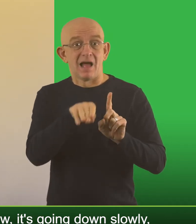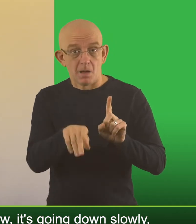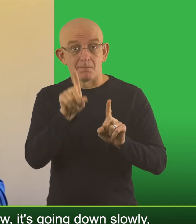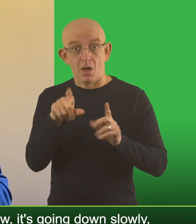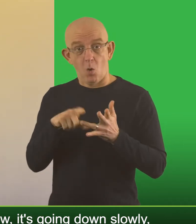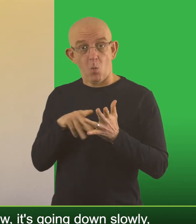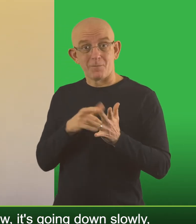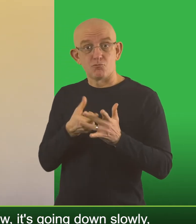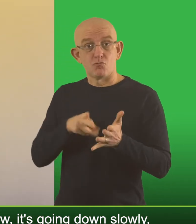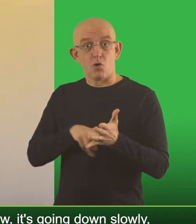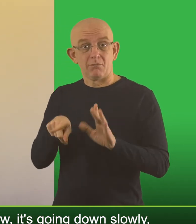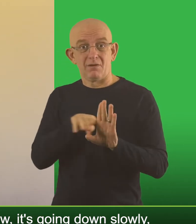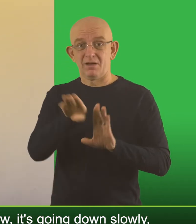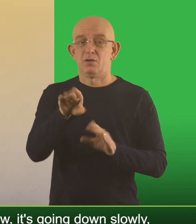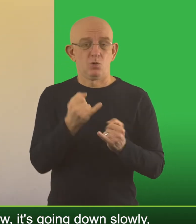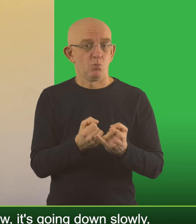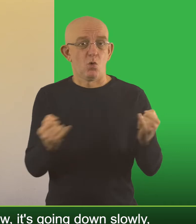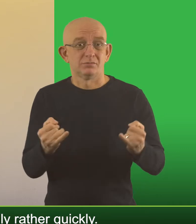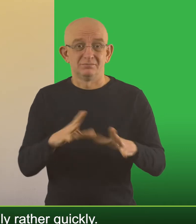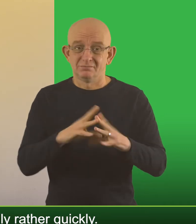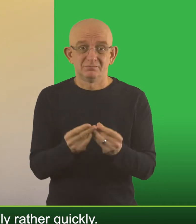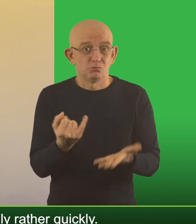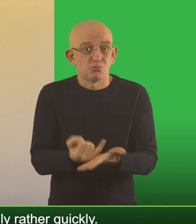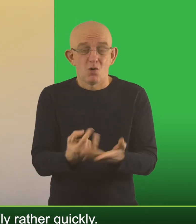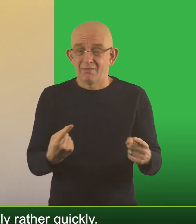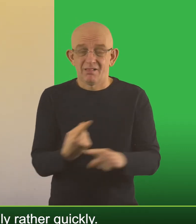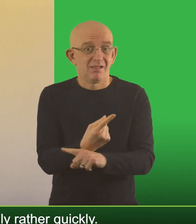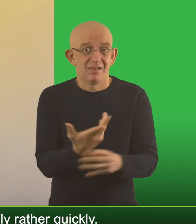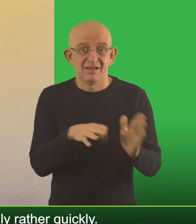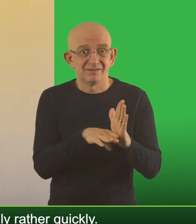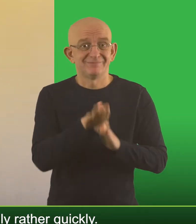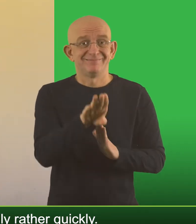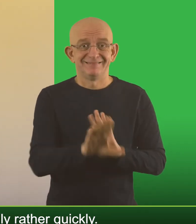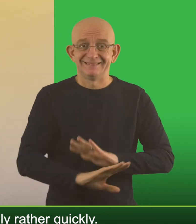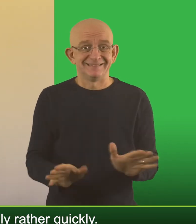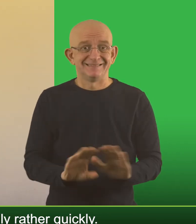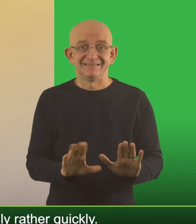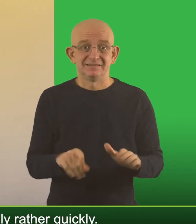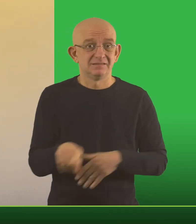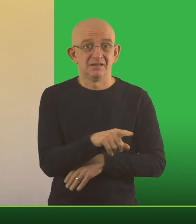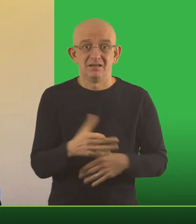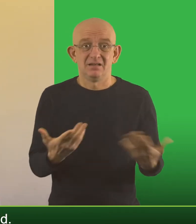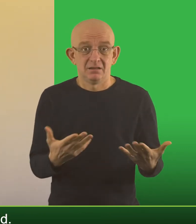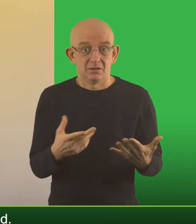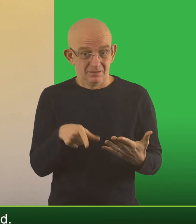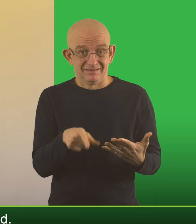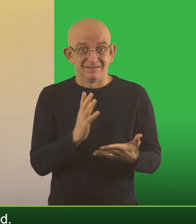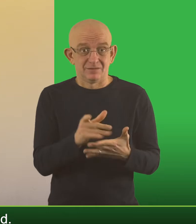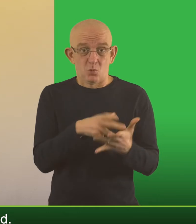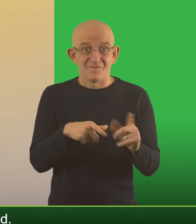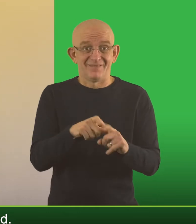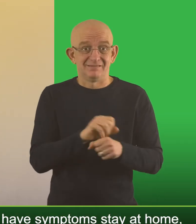down slowly, but that will change soon as Omicron takes off. That will go the wrong way really rather quickly. But it's